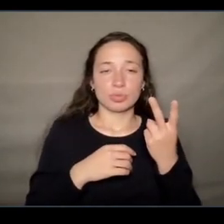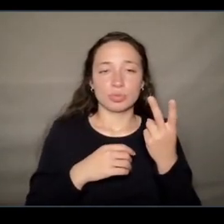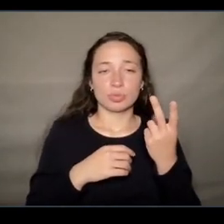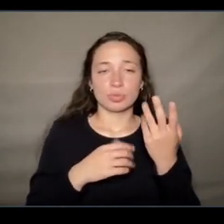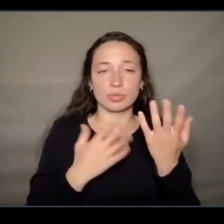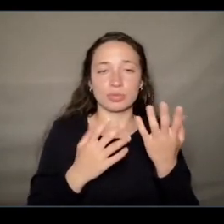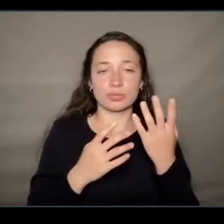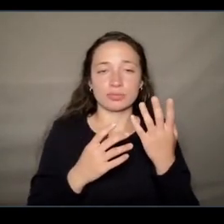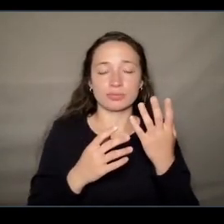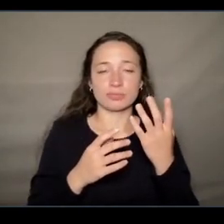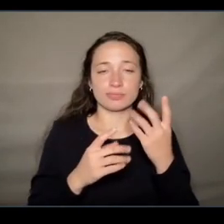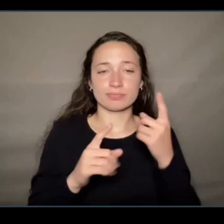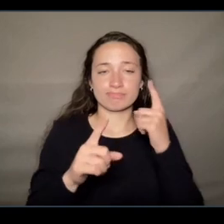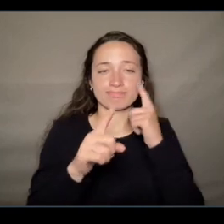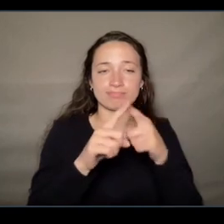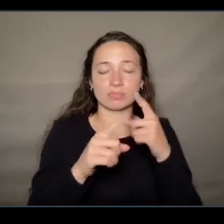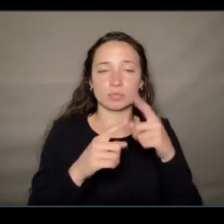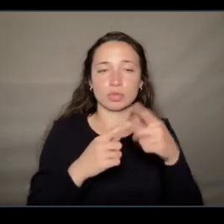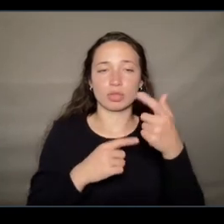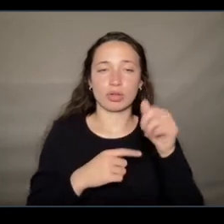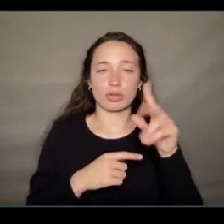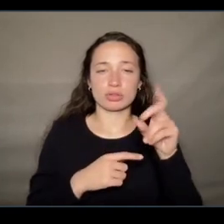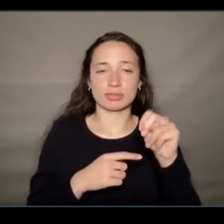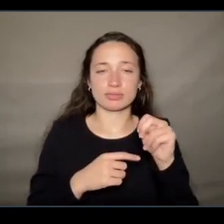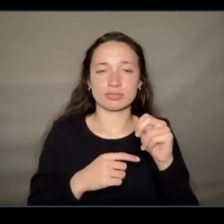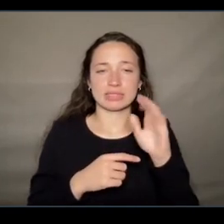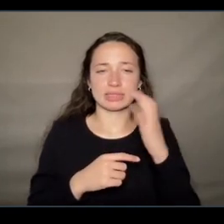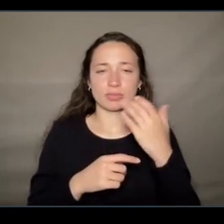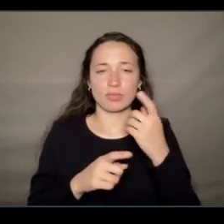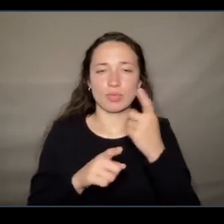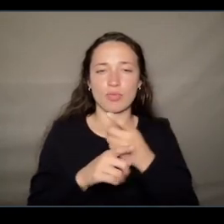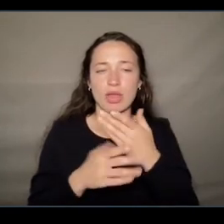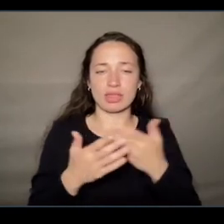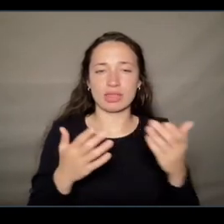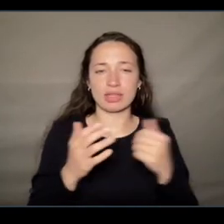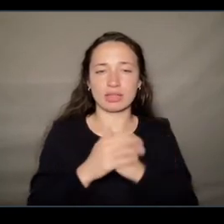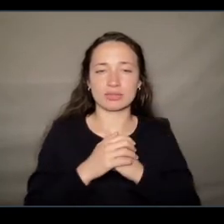two devoted to the garden. It seems the right thing.